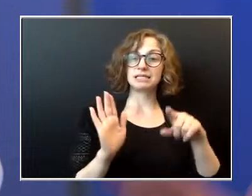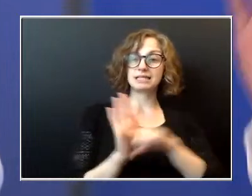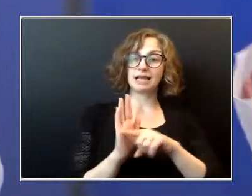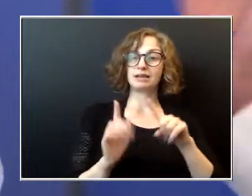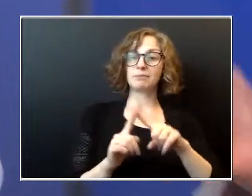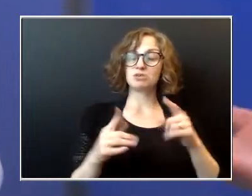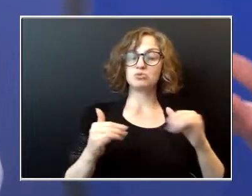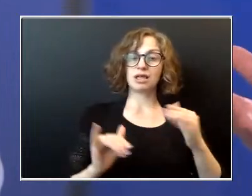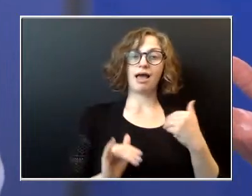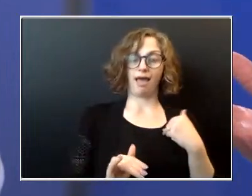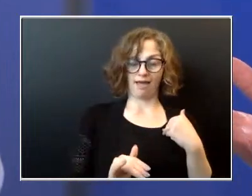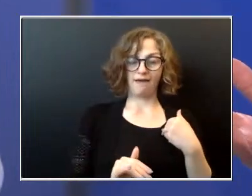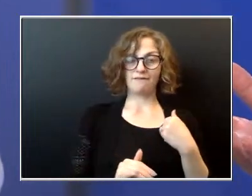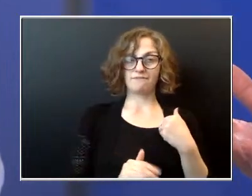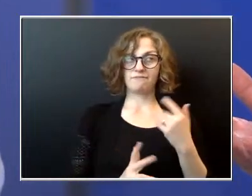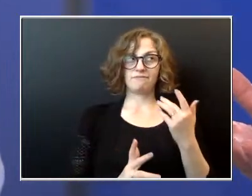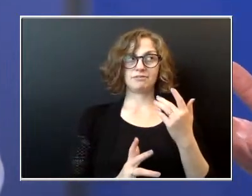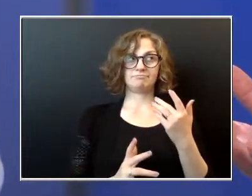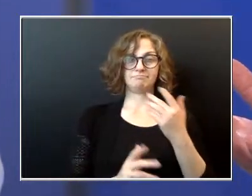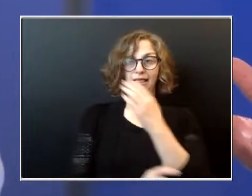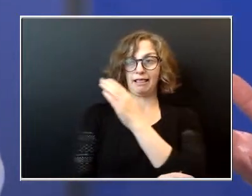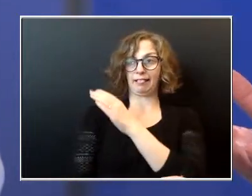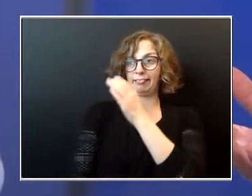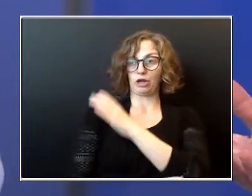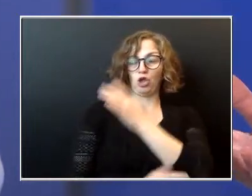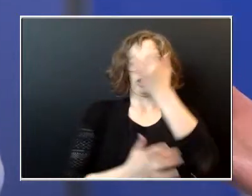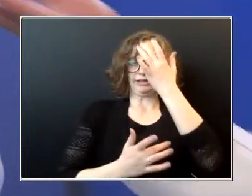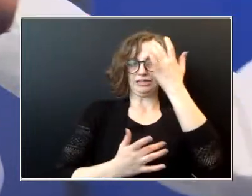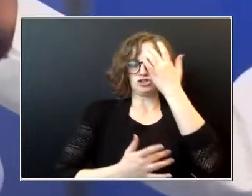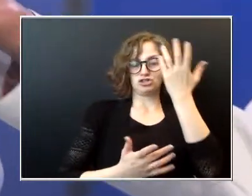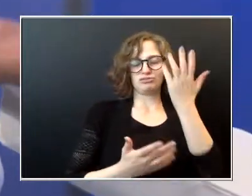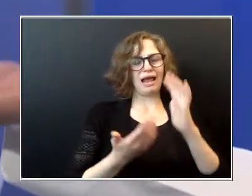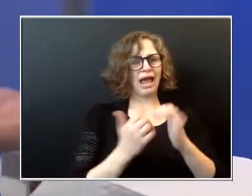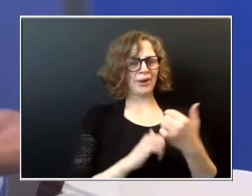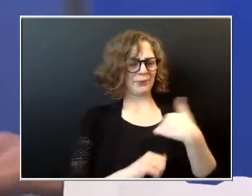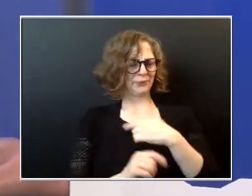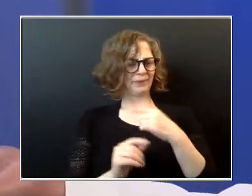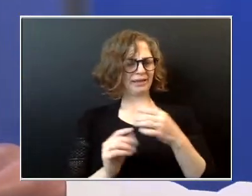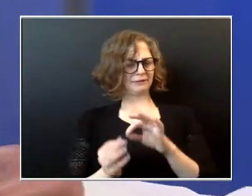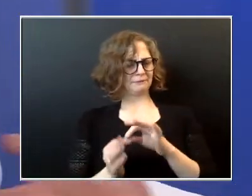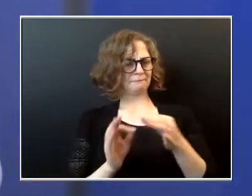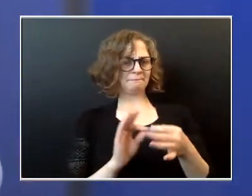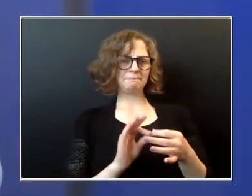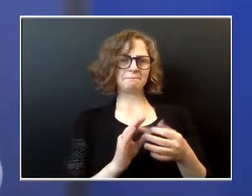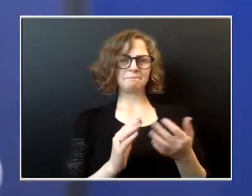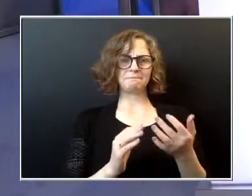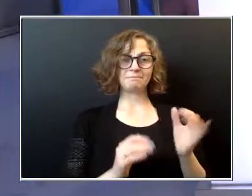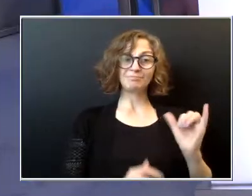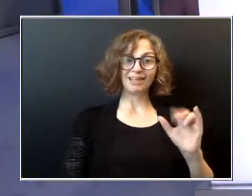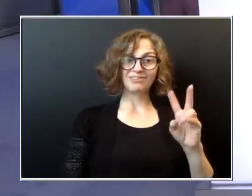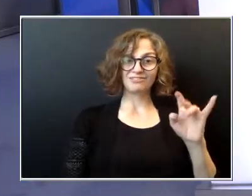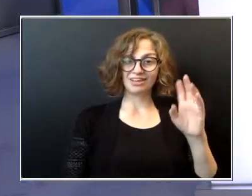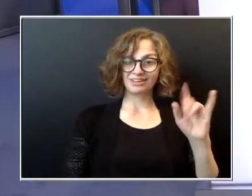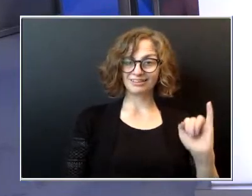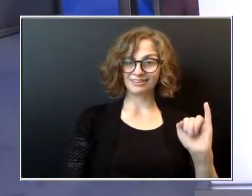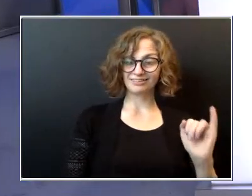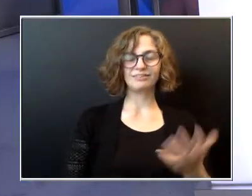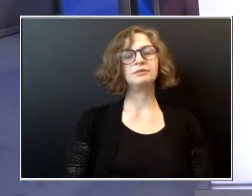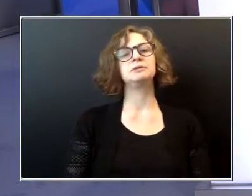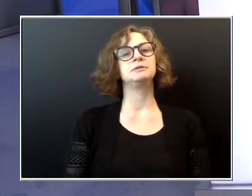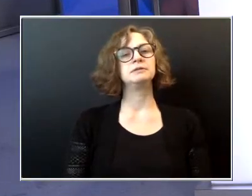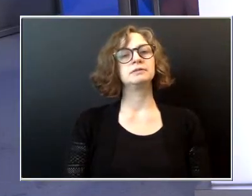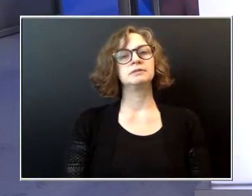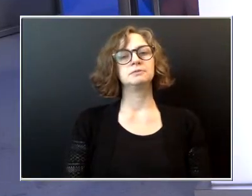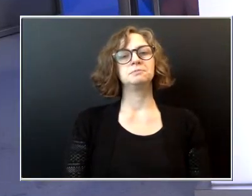condition, how do we interpret that in the context of your family history, like Vicky's case? Yeah, yeah. You know, it's interesting because